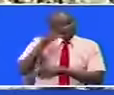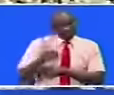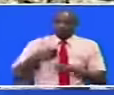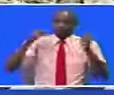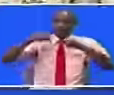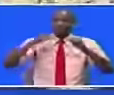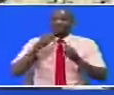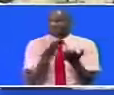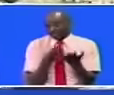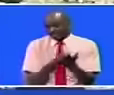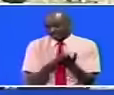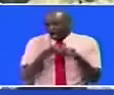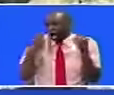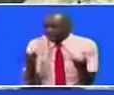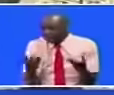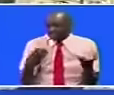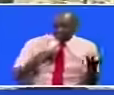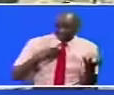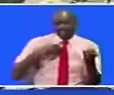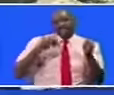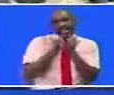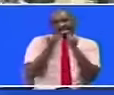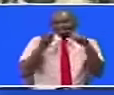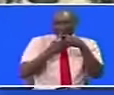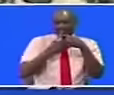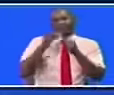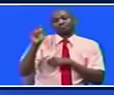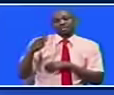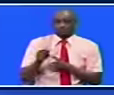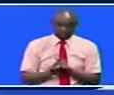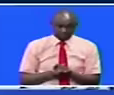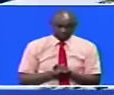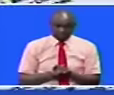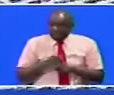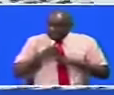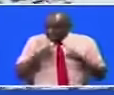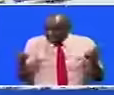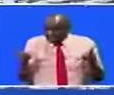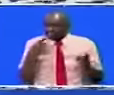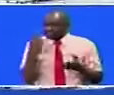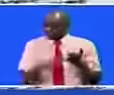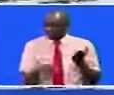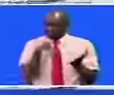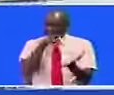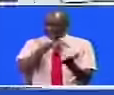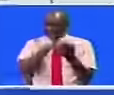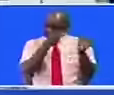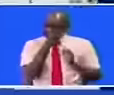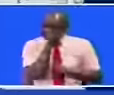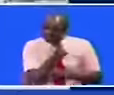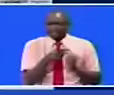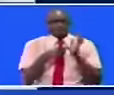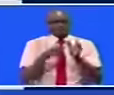agreed amount, equivalent to just over 90 million shillings. But it is perhaps the status of the account that